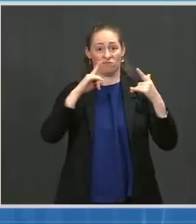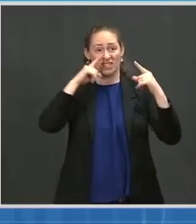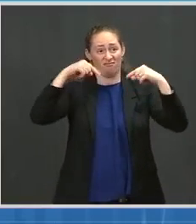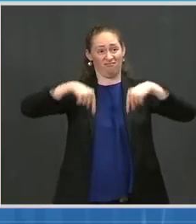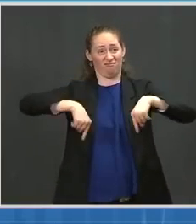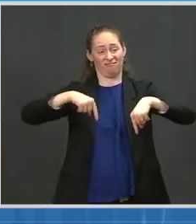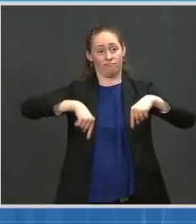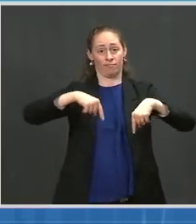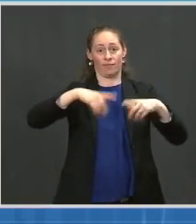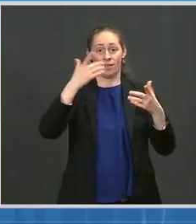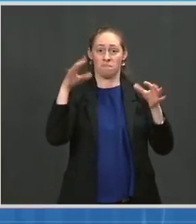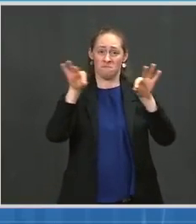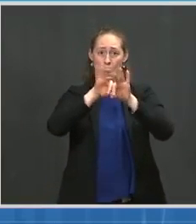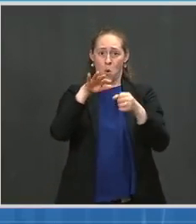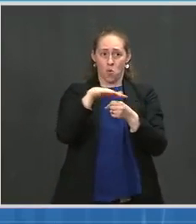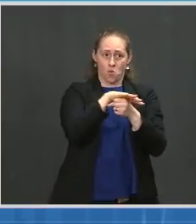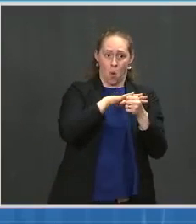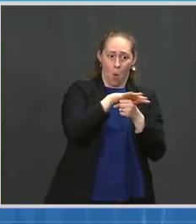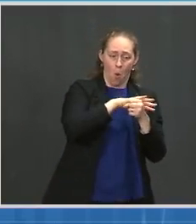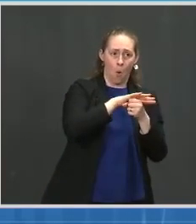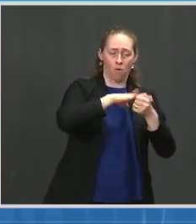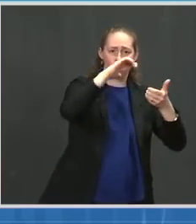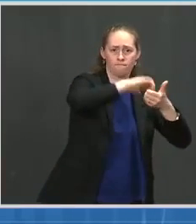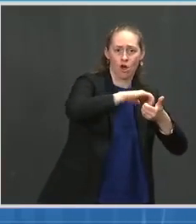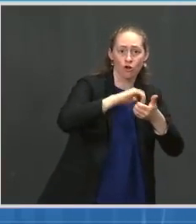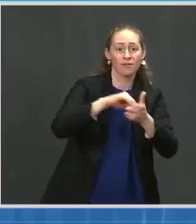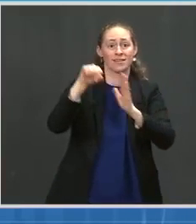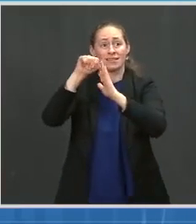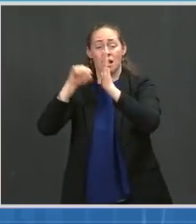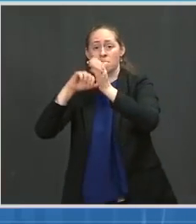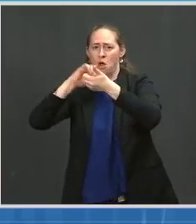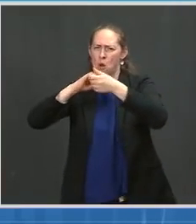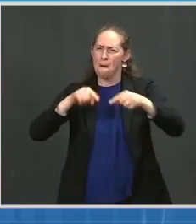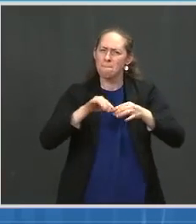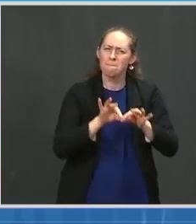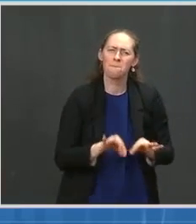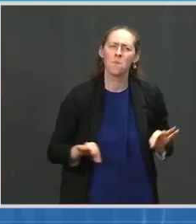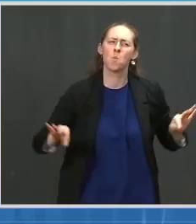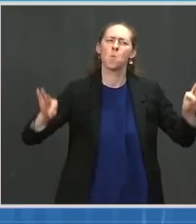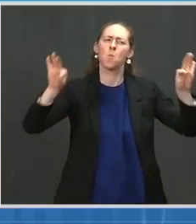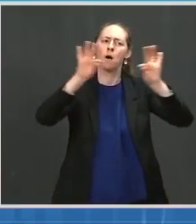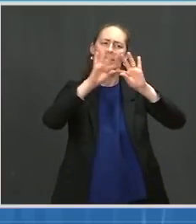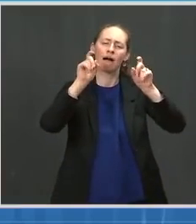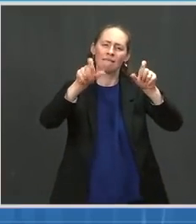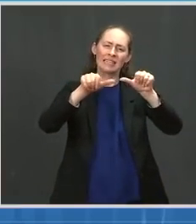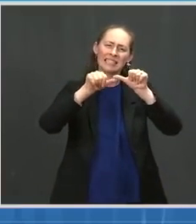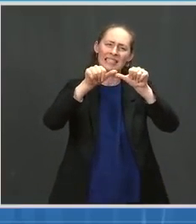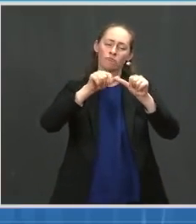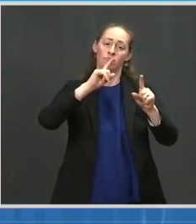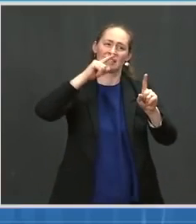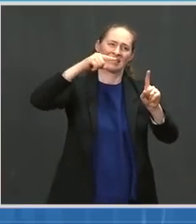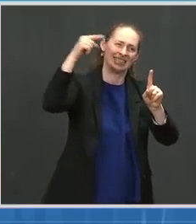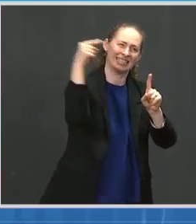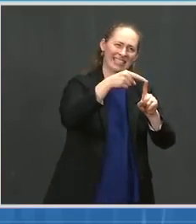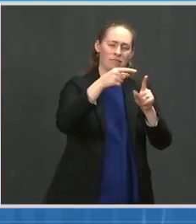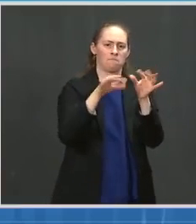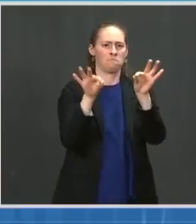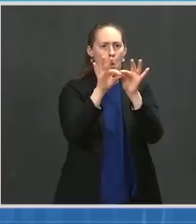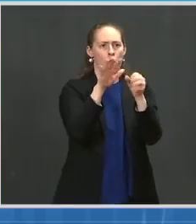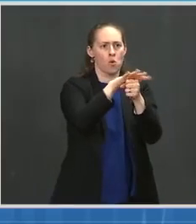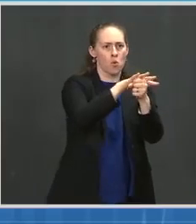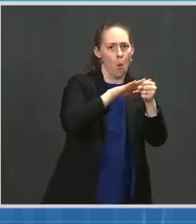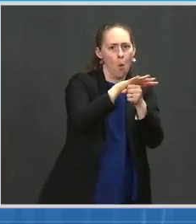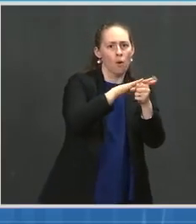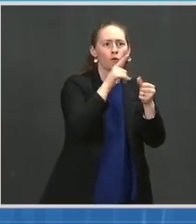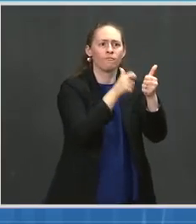states and with local communities matter. And that's why we are going to continue to work with local elected officials who know their communities really well to